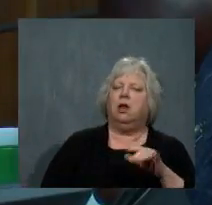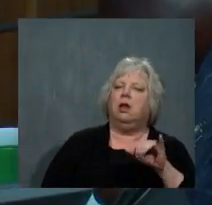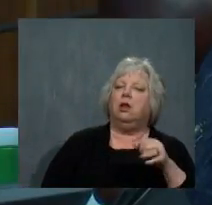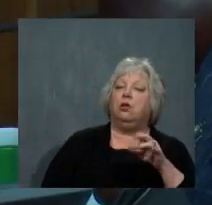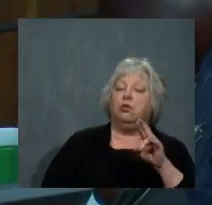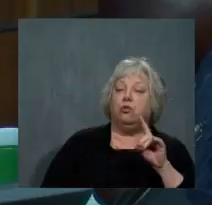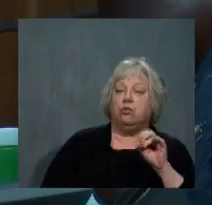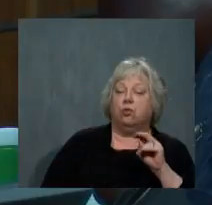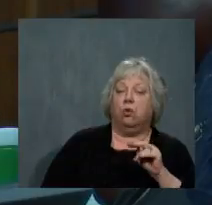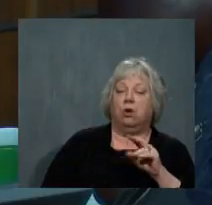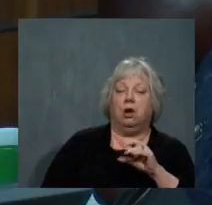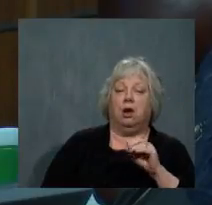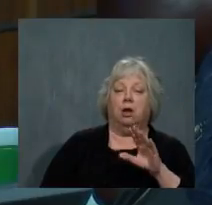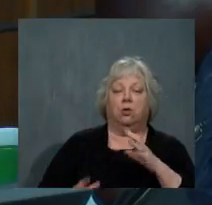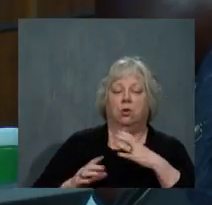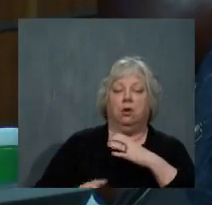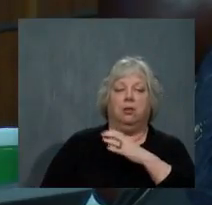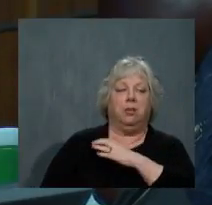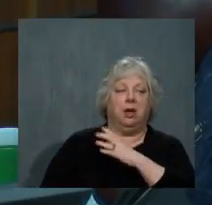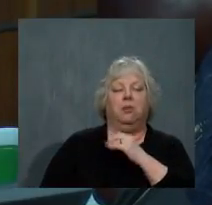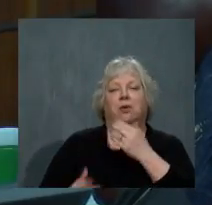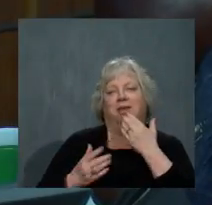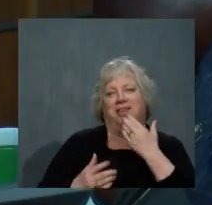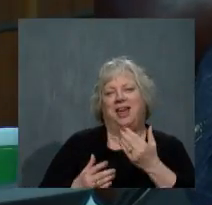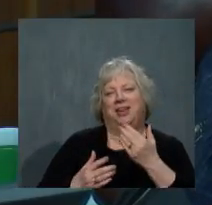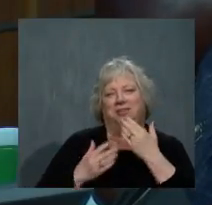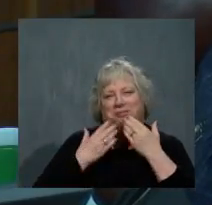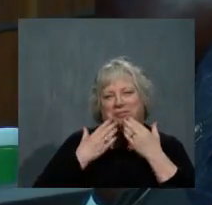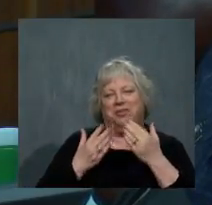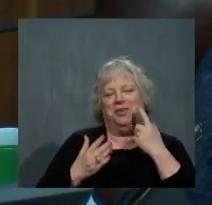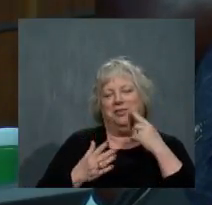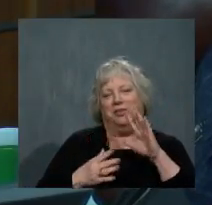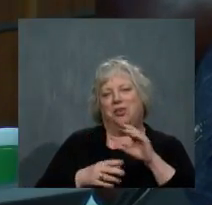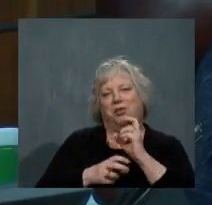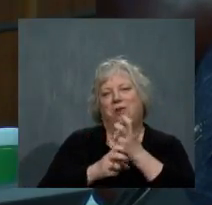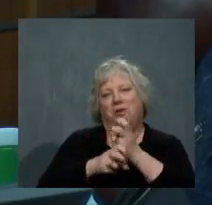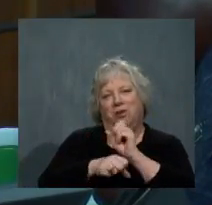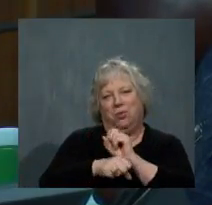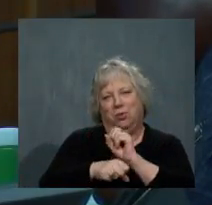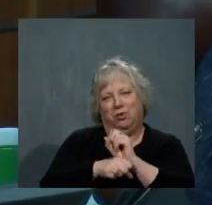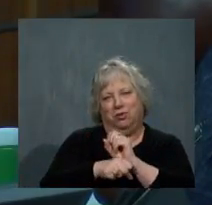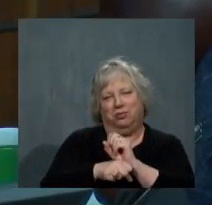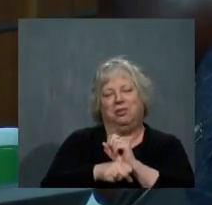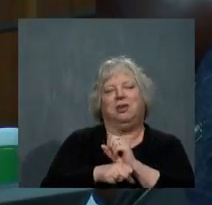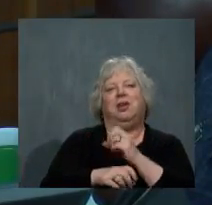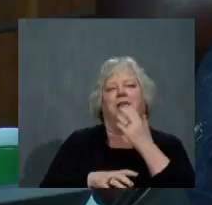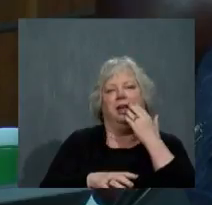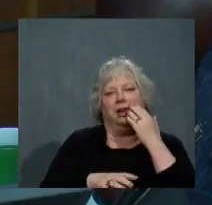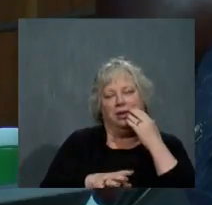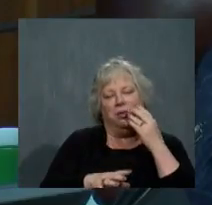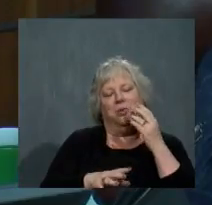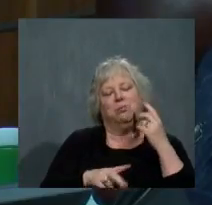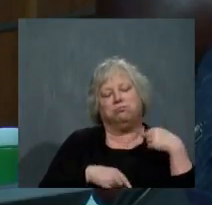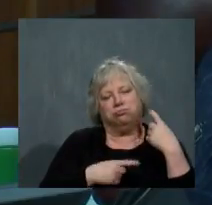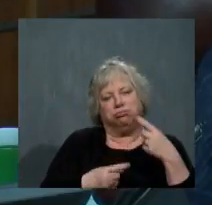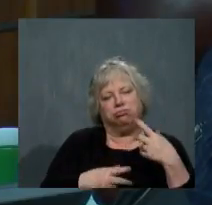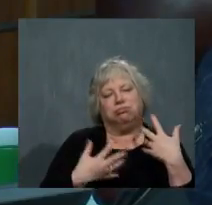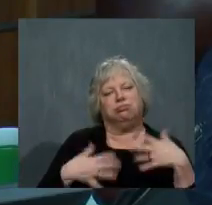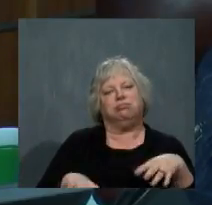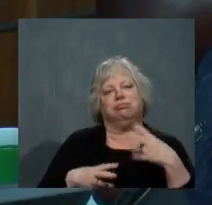Jordan and your committee, I want to thank you guys for your hard work. I know it's been tough.